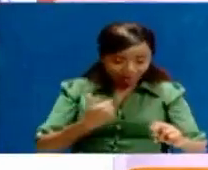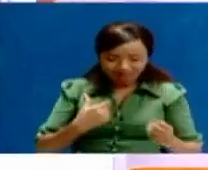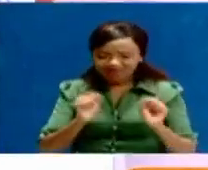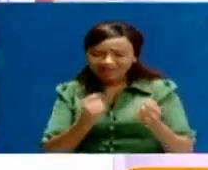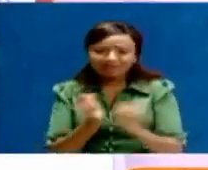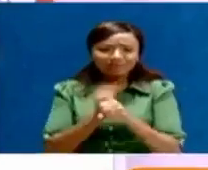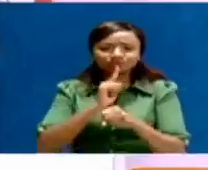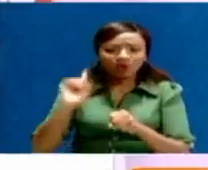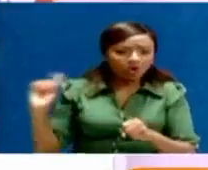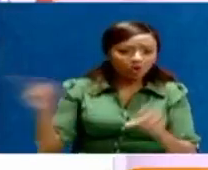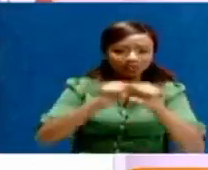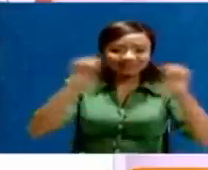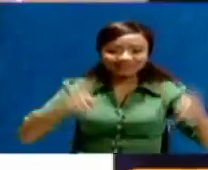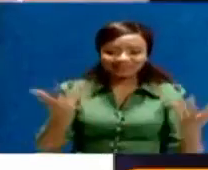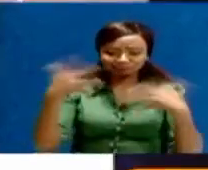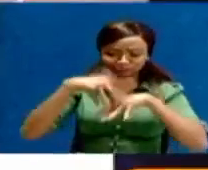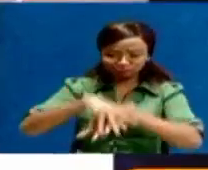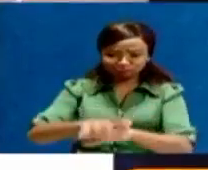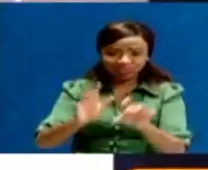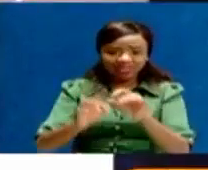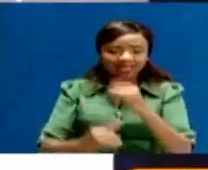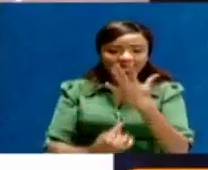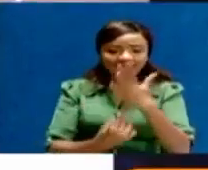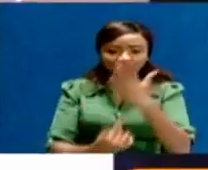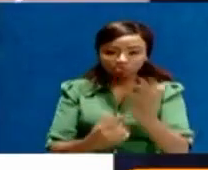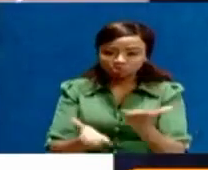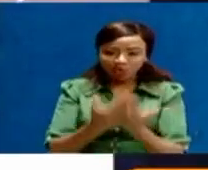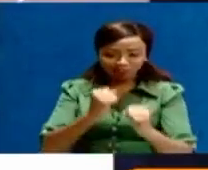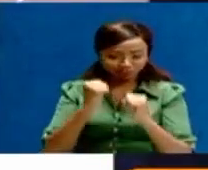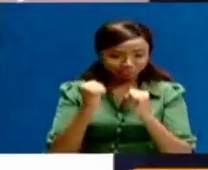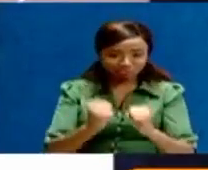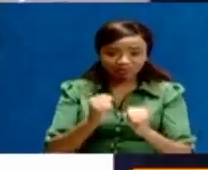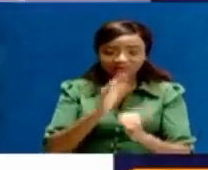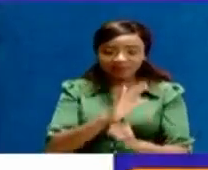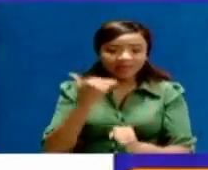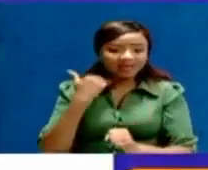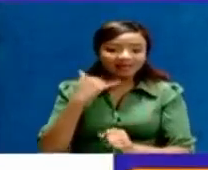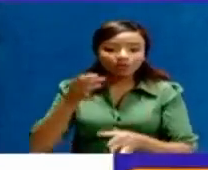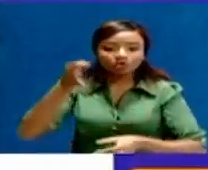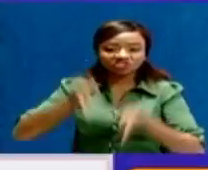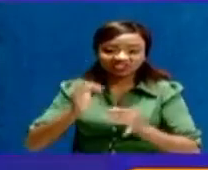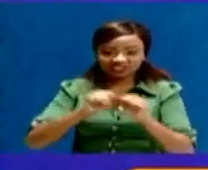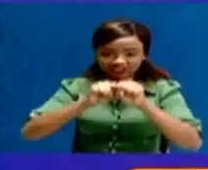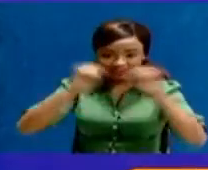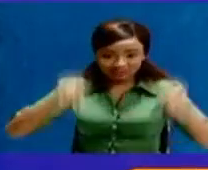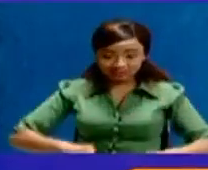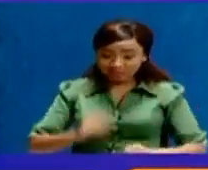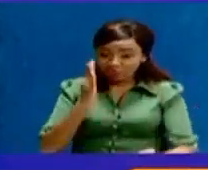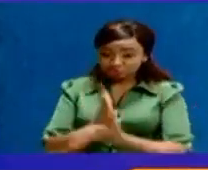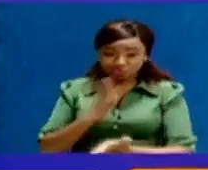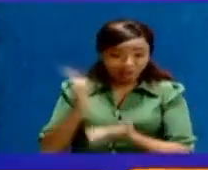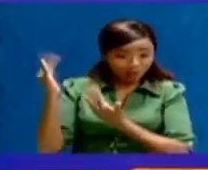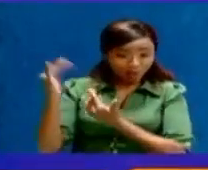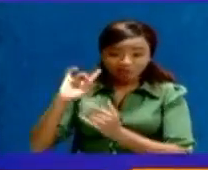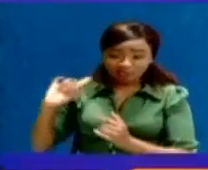all systems are electronically integrated to strengthen the criminal justice system. It is my hope that all